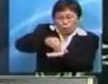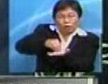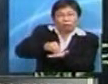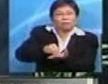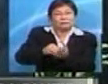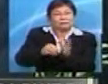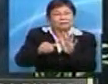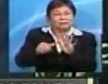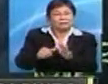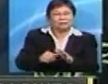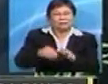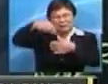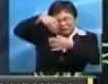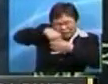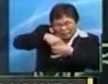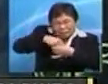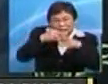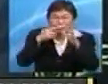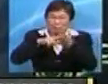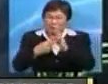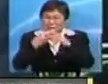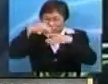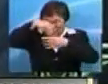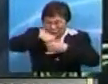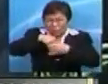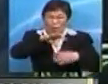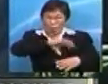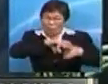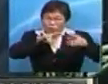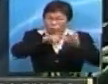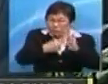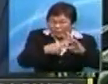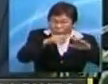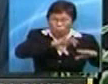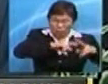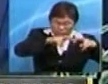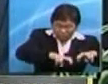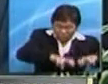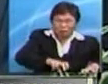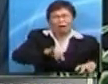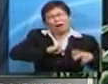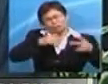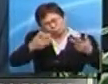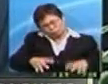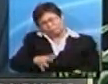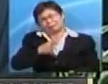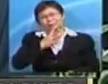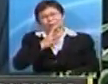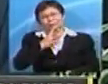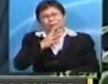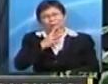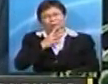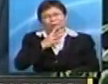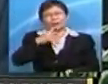The internal investigation you were referring to is the police investigation. Like I said, the one or